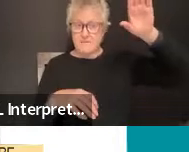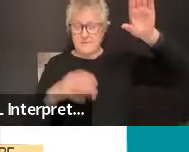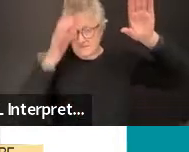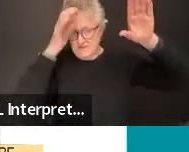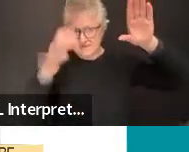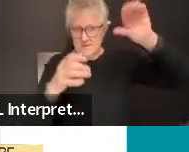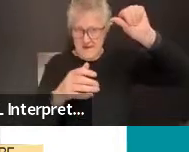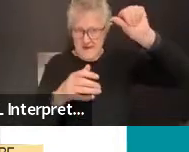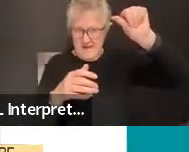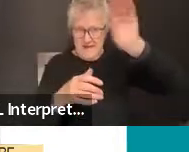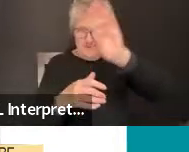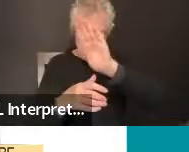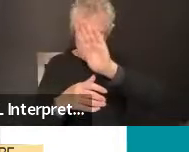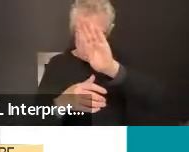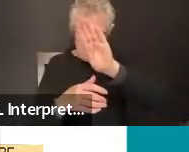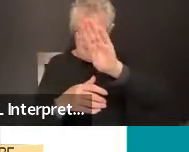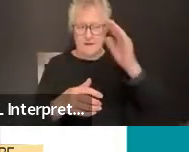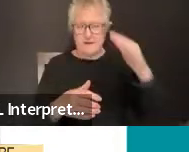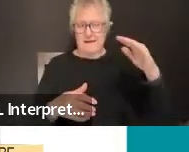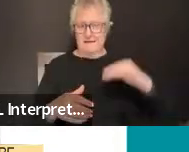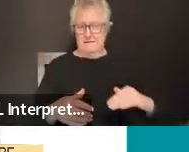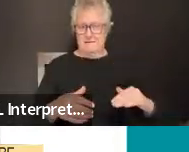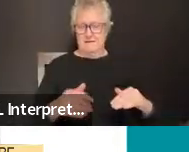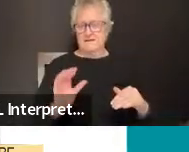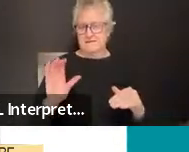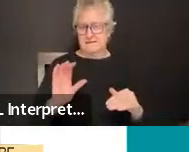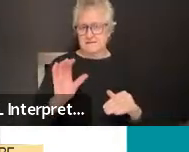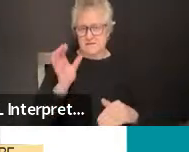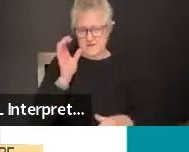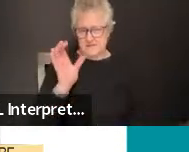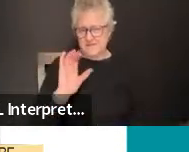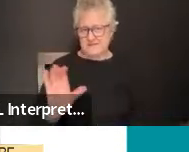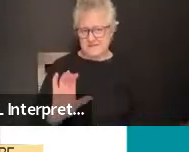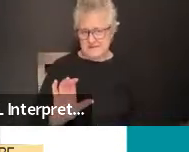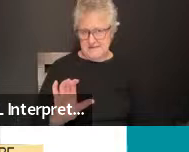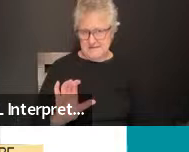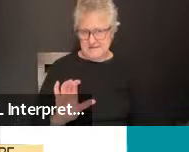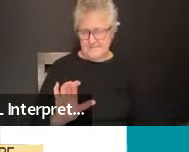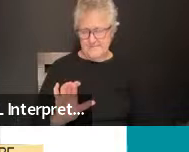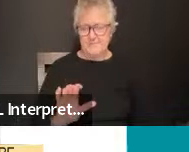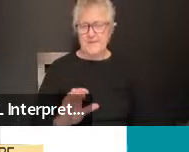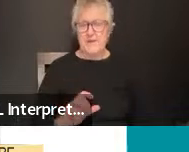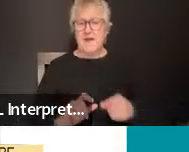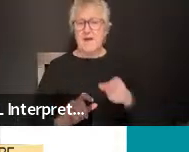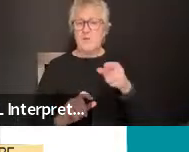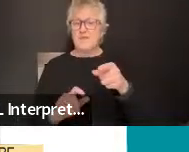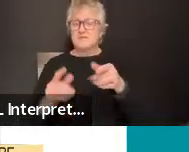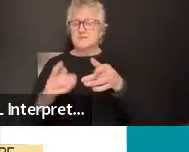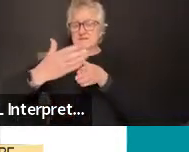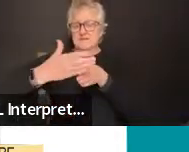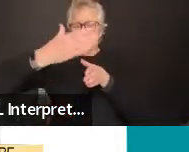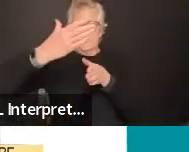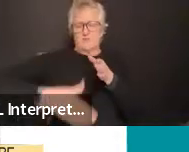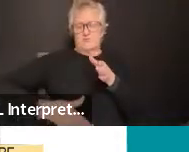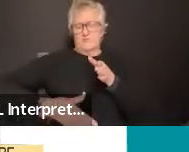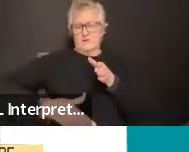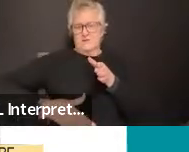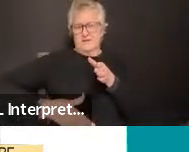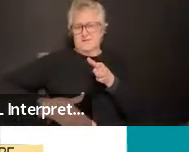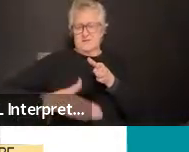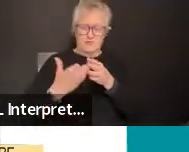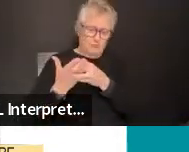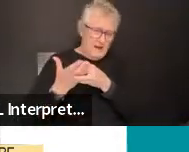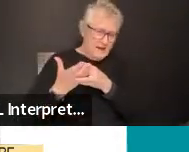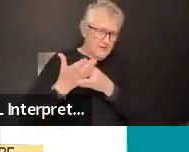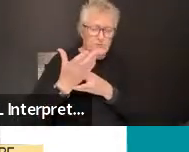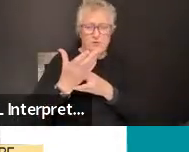the third concept C. So what you're looking at here is a cross section, right through the Burlington Northern. And so